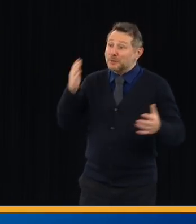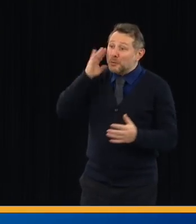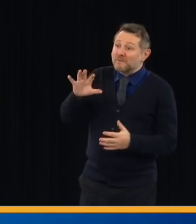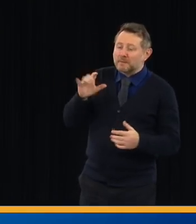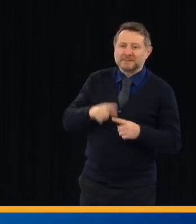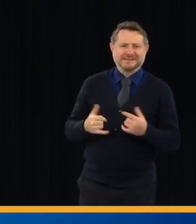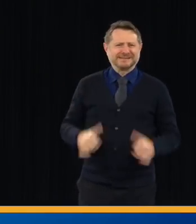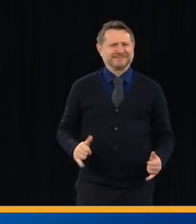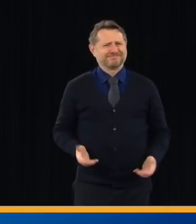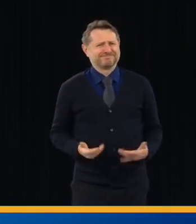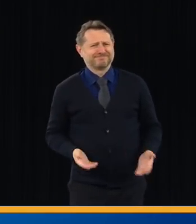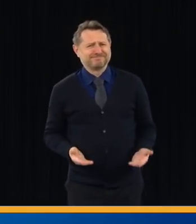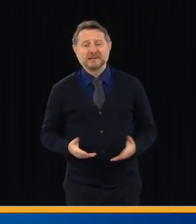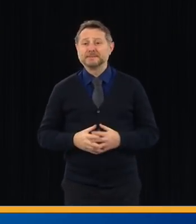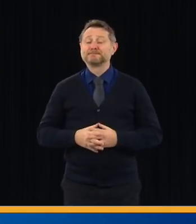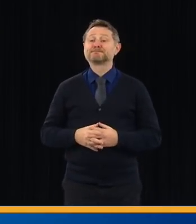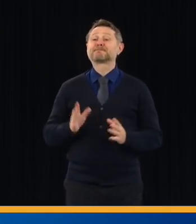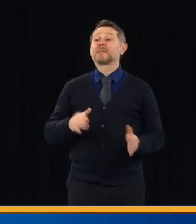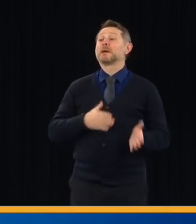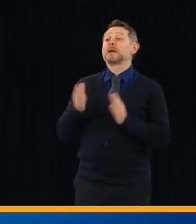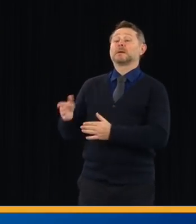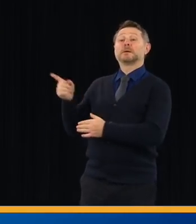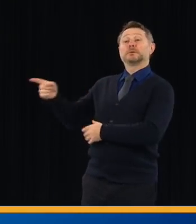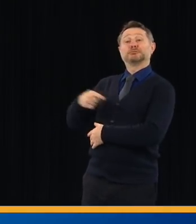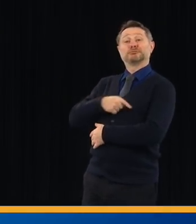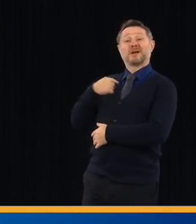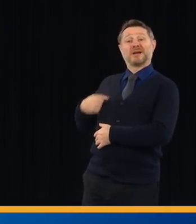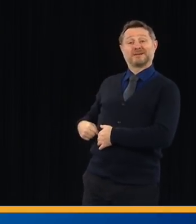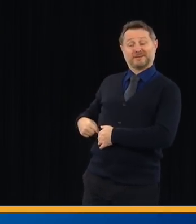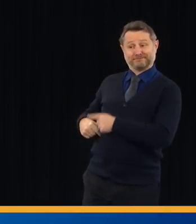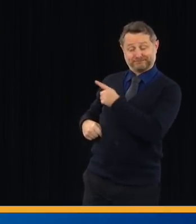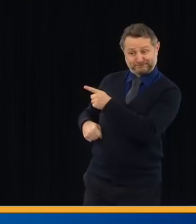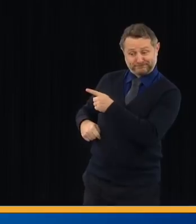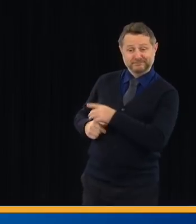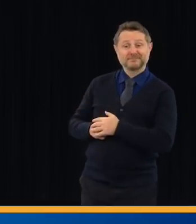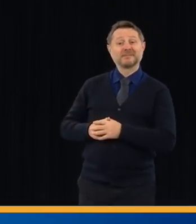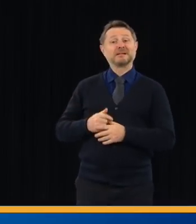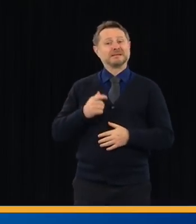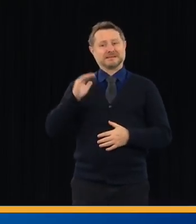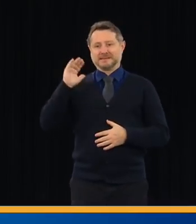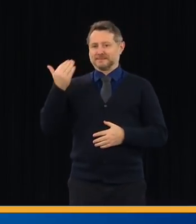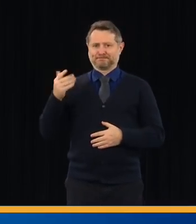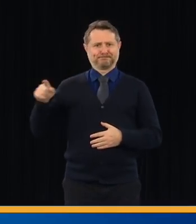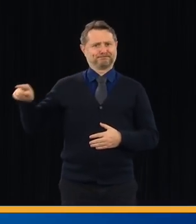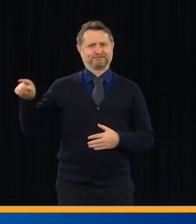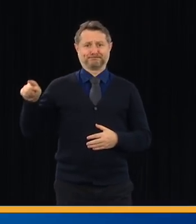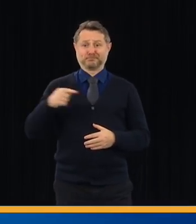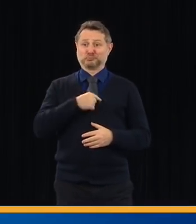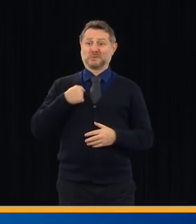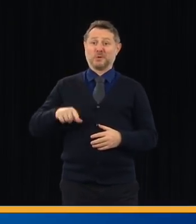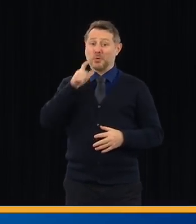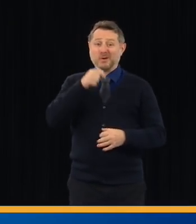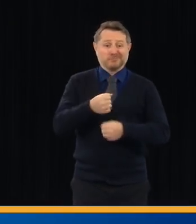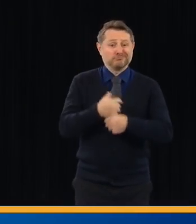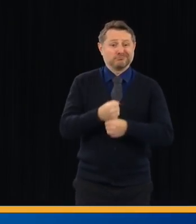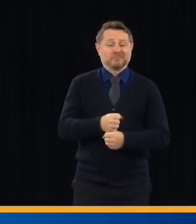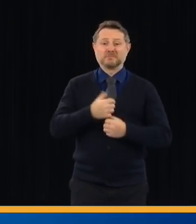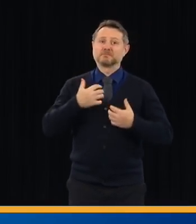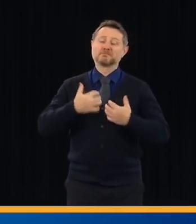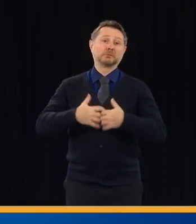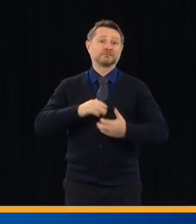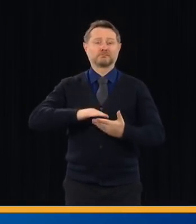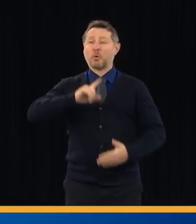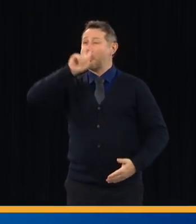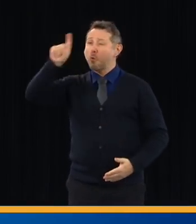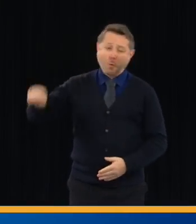China is remarkably the repository for all of these orders, ventilators, PPE,